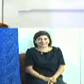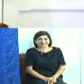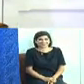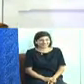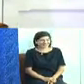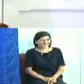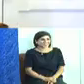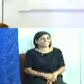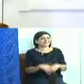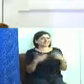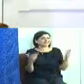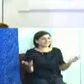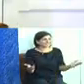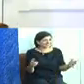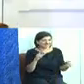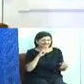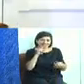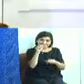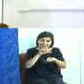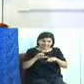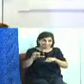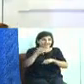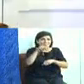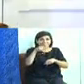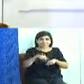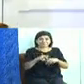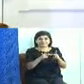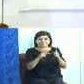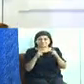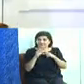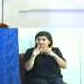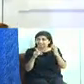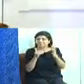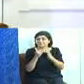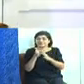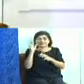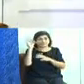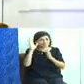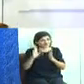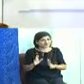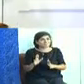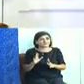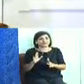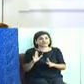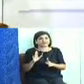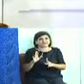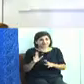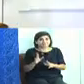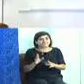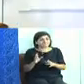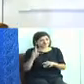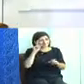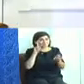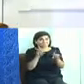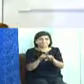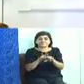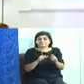But there is an anointing in this place, and I think all the preachers can join me. Some of you that aren't even preachers could probably